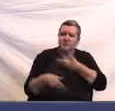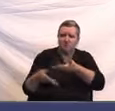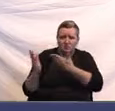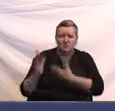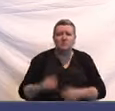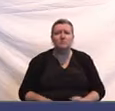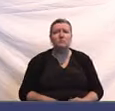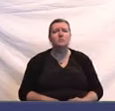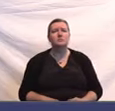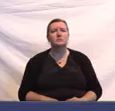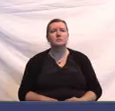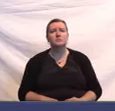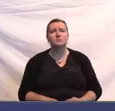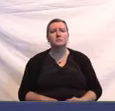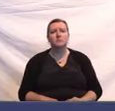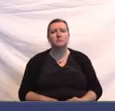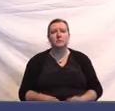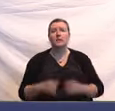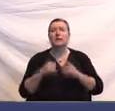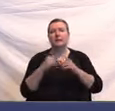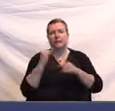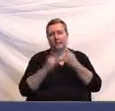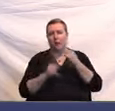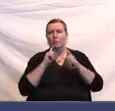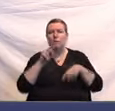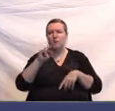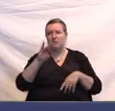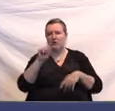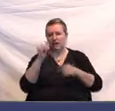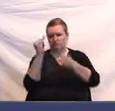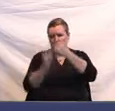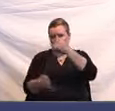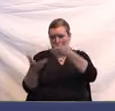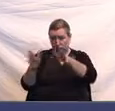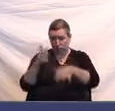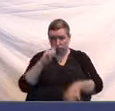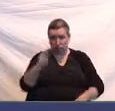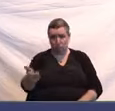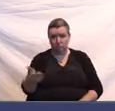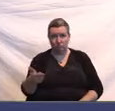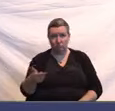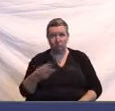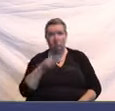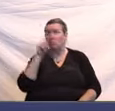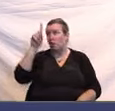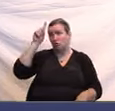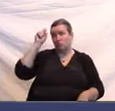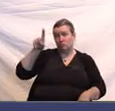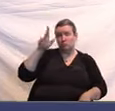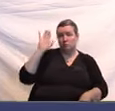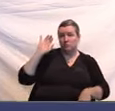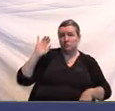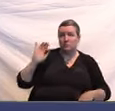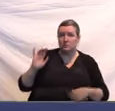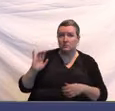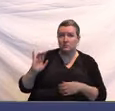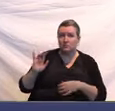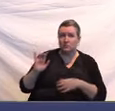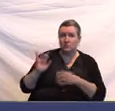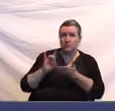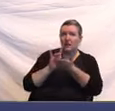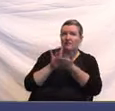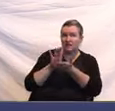Nikita, please take us home. Good afternoon, Governor. I have just one for you today. So the eviction and utility